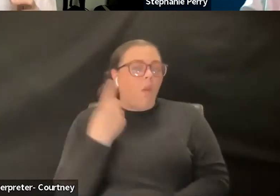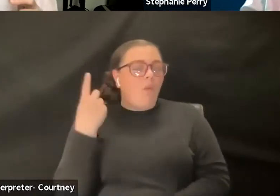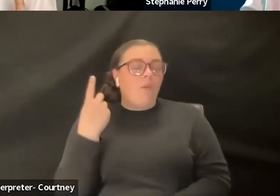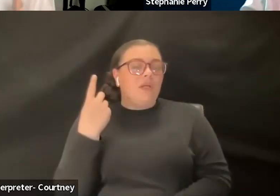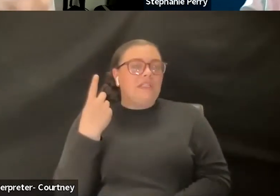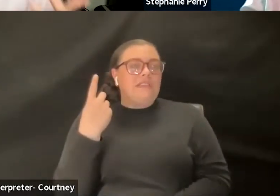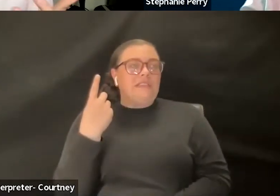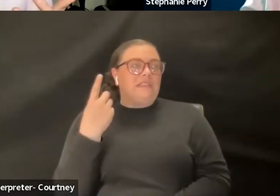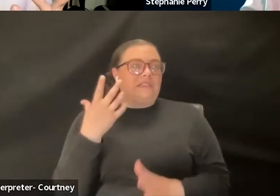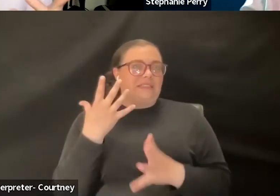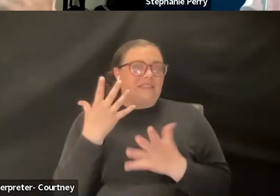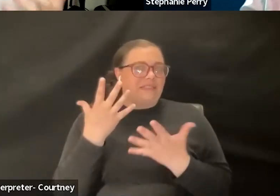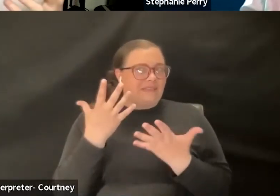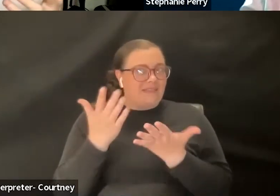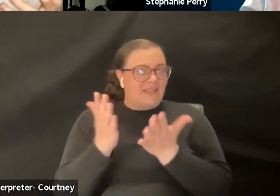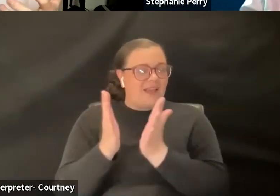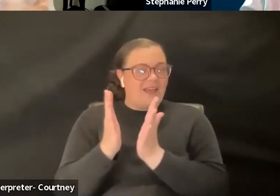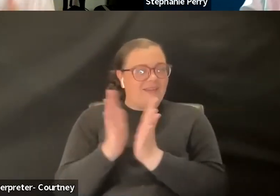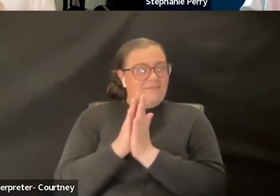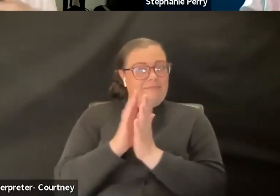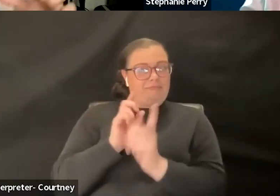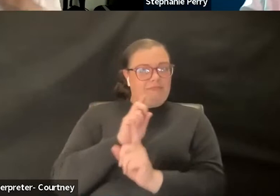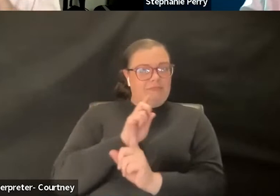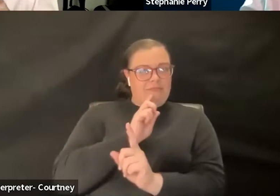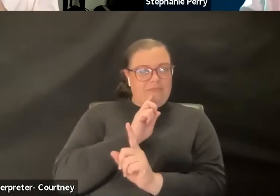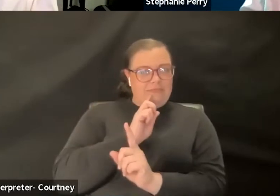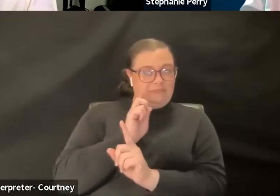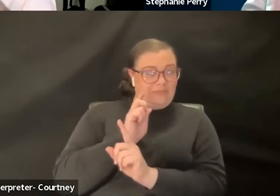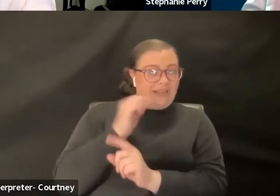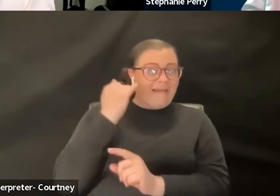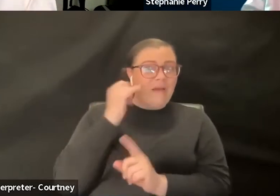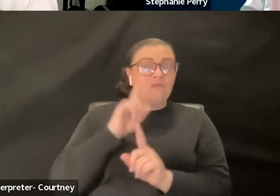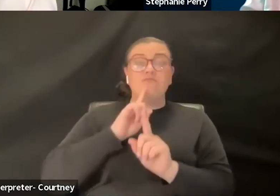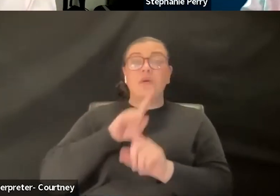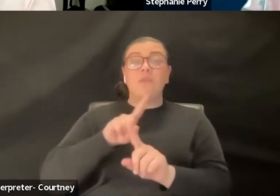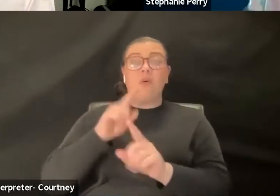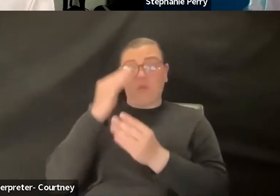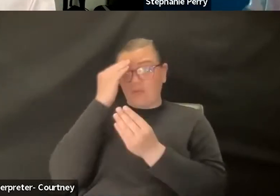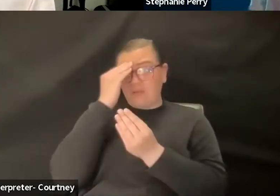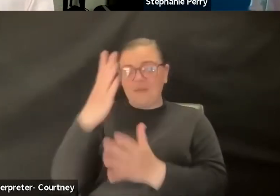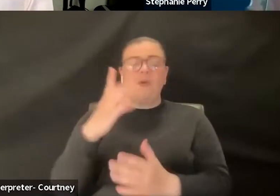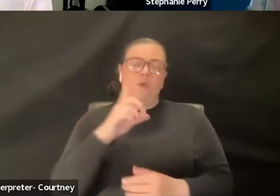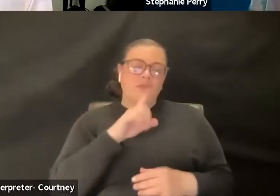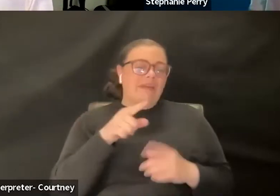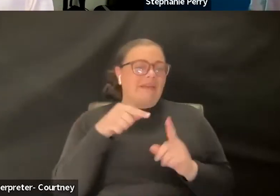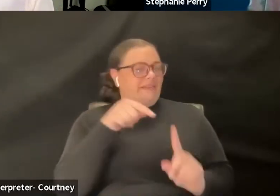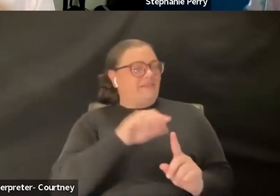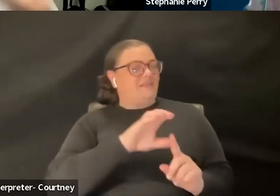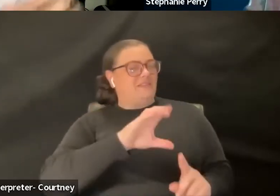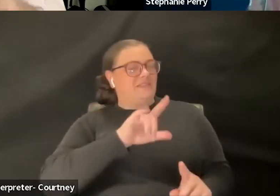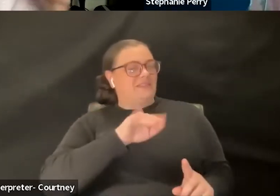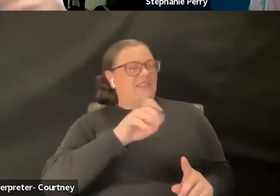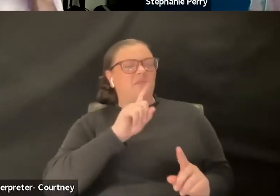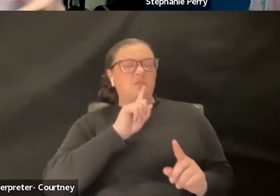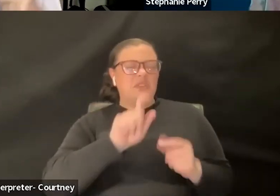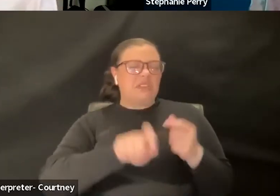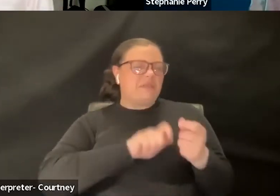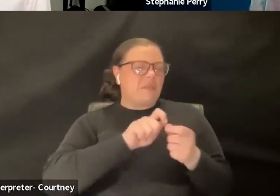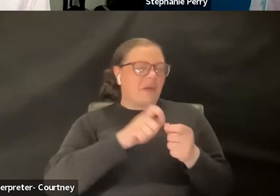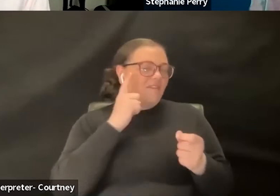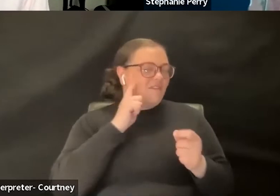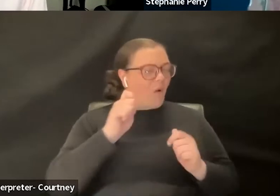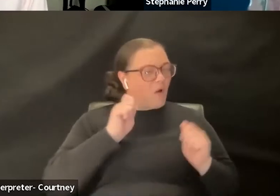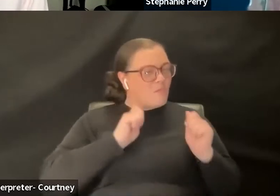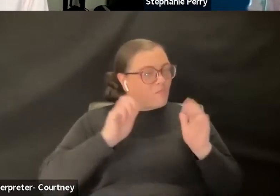sure the union is aware, they can report things anonymously. Obviously, filing claims is a very specific thing for performers, but any